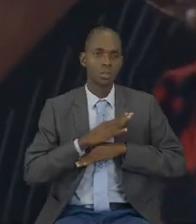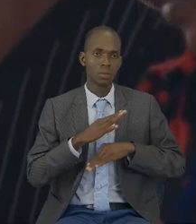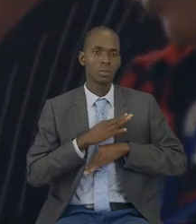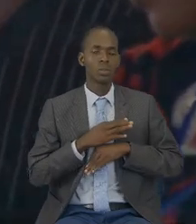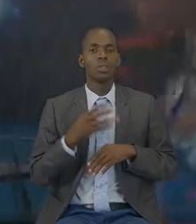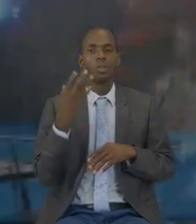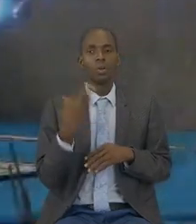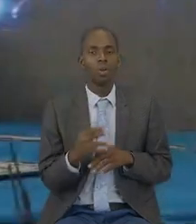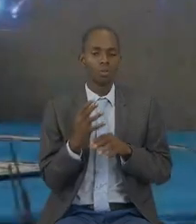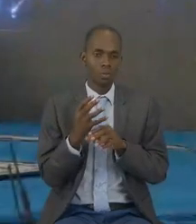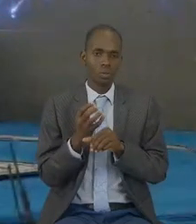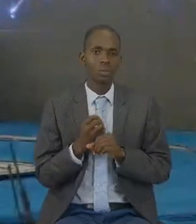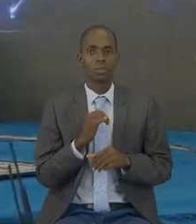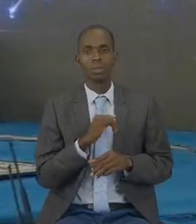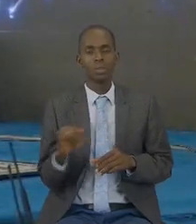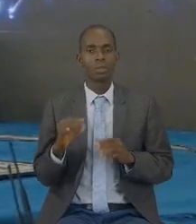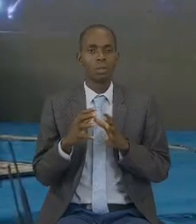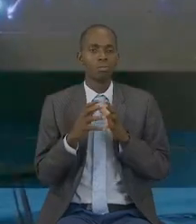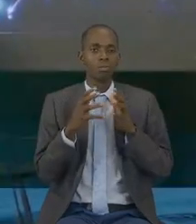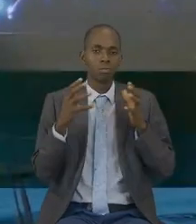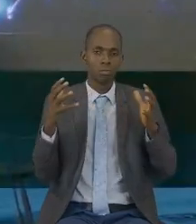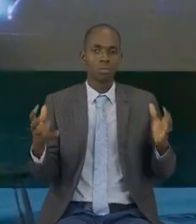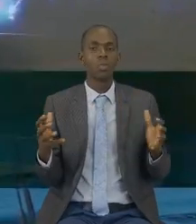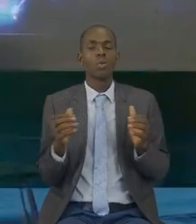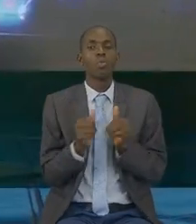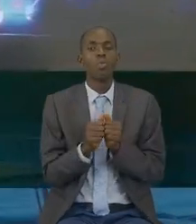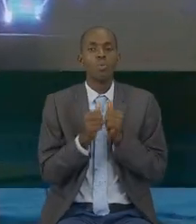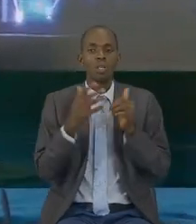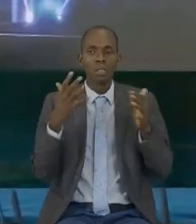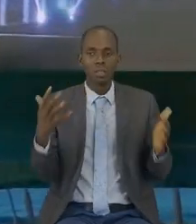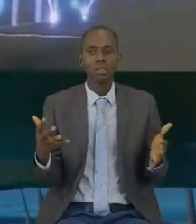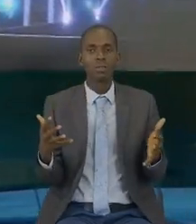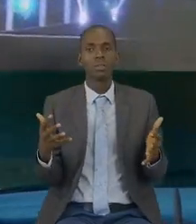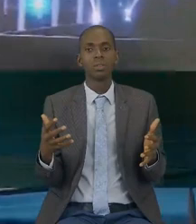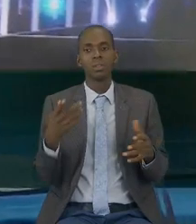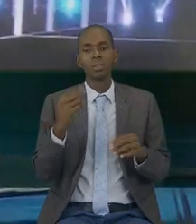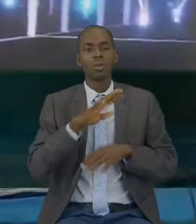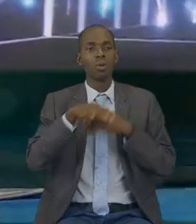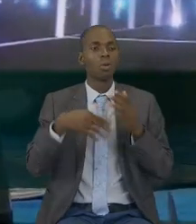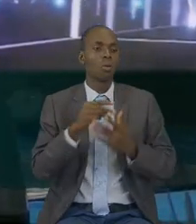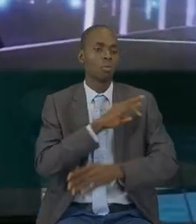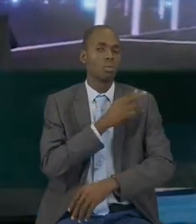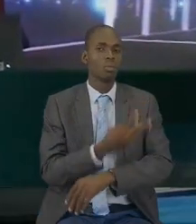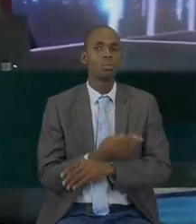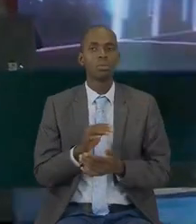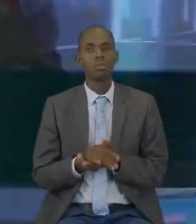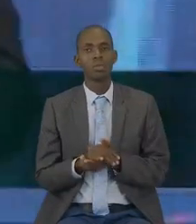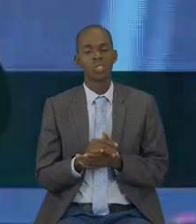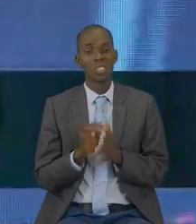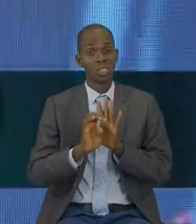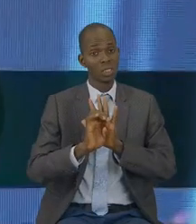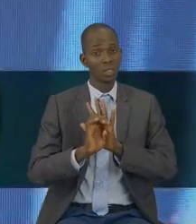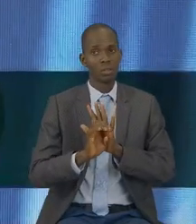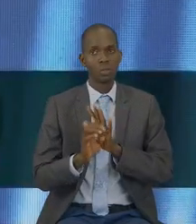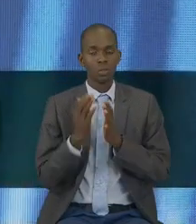of getting abundance without the Almighty. What if somebody